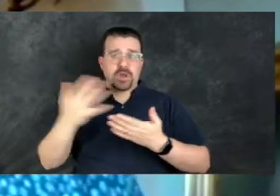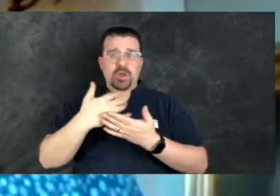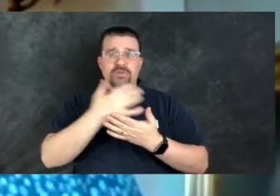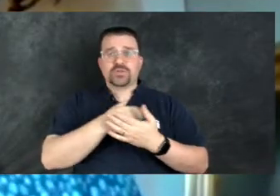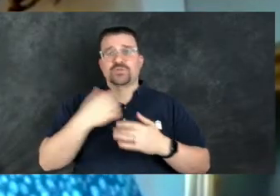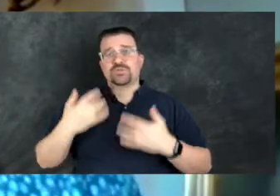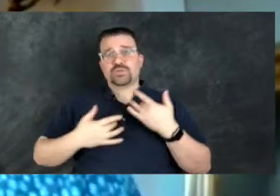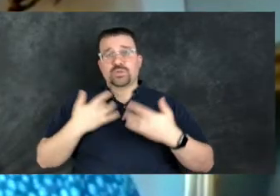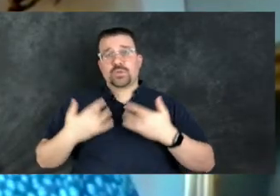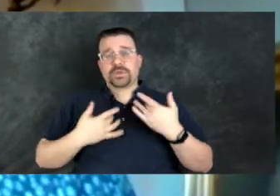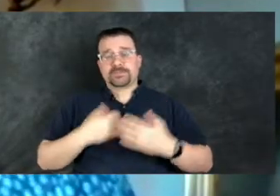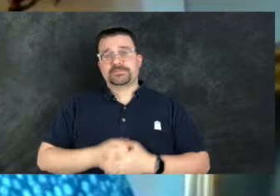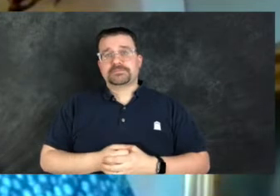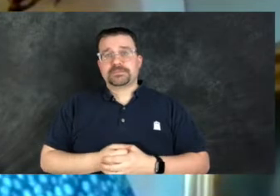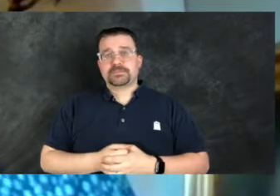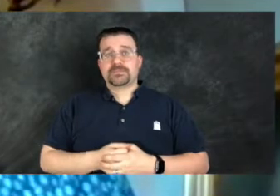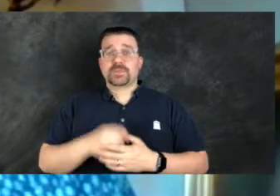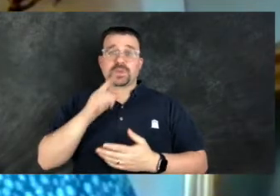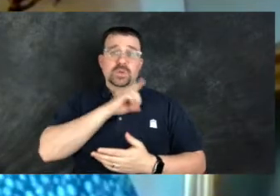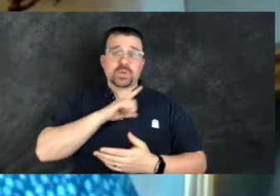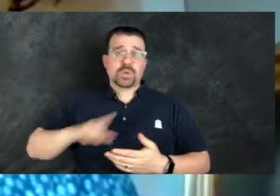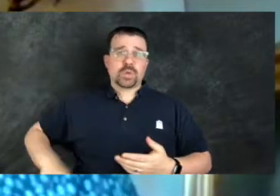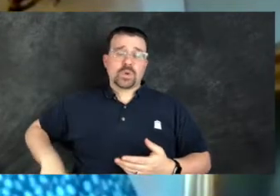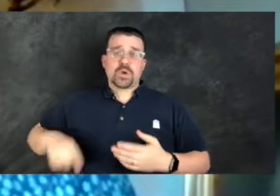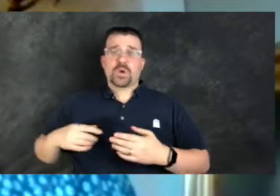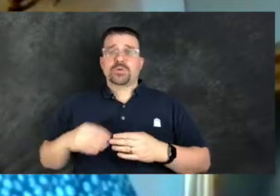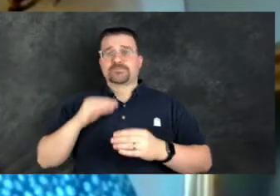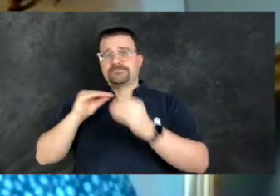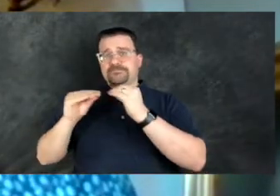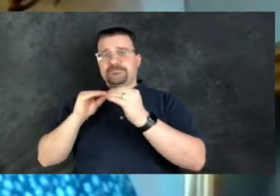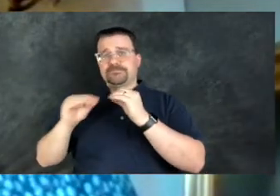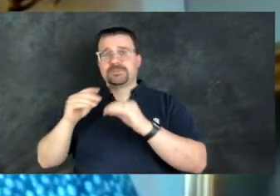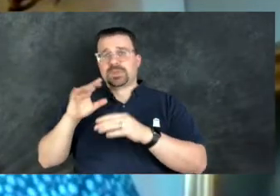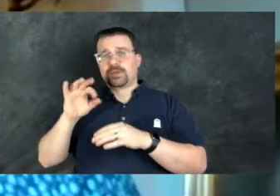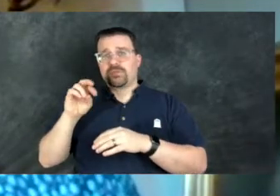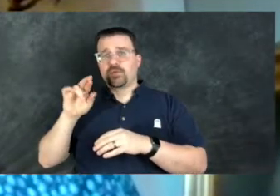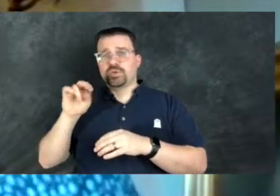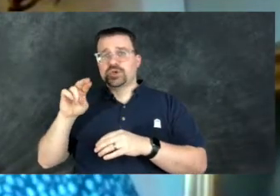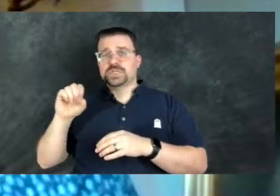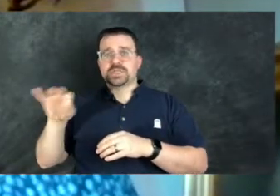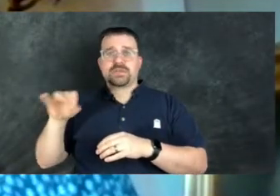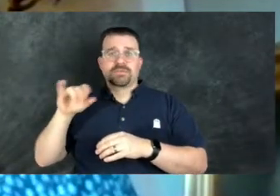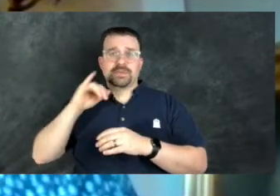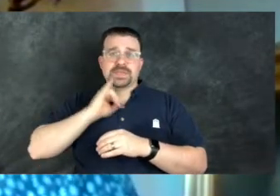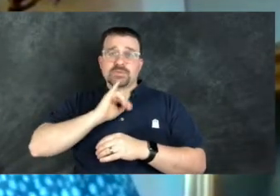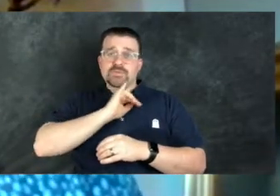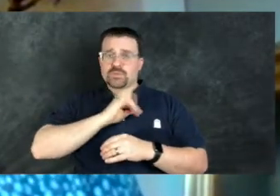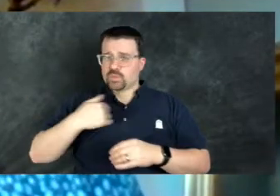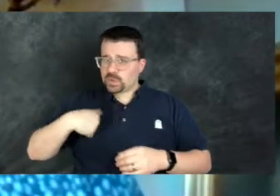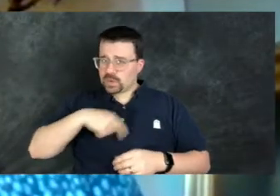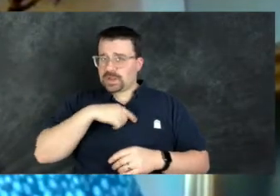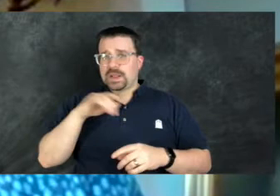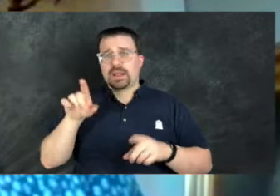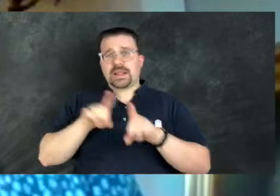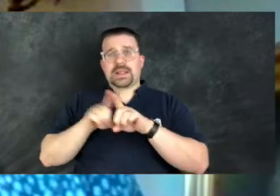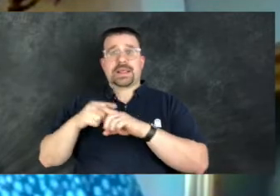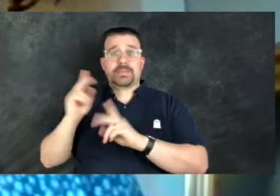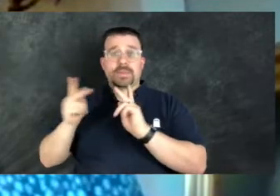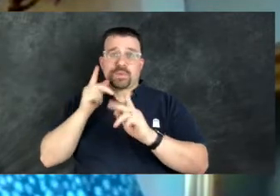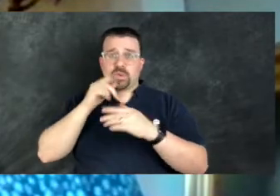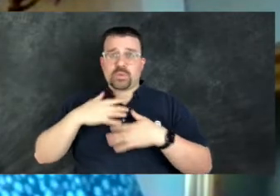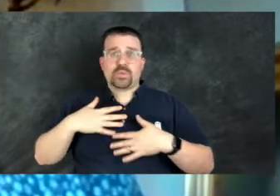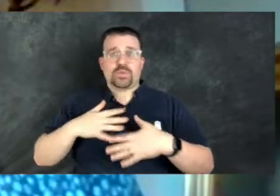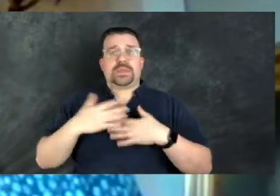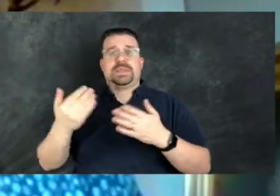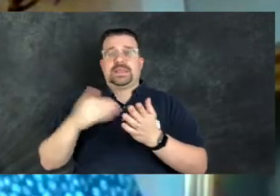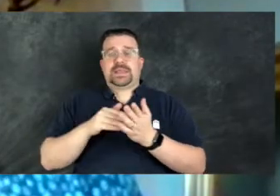joy. When the Lord restored the fortunes of Zion, we were like those who dream. Then